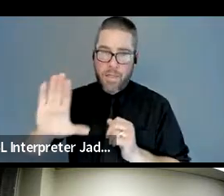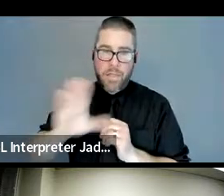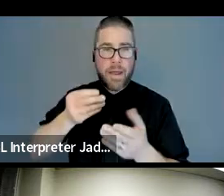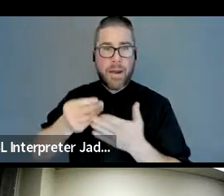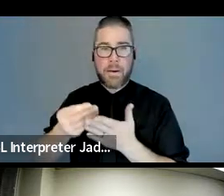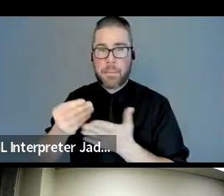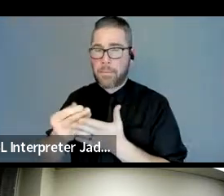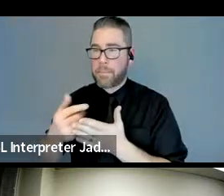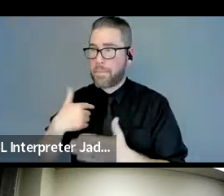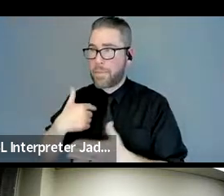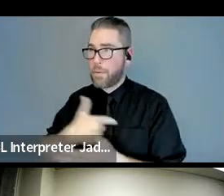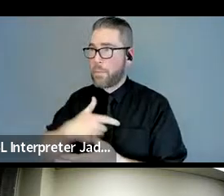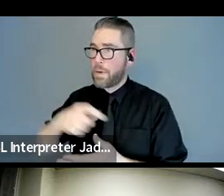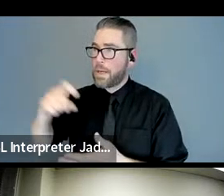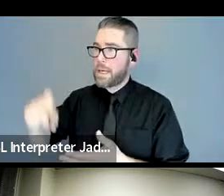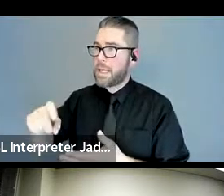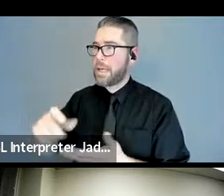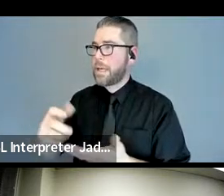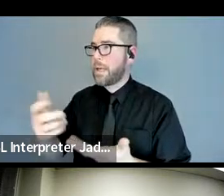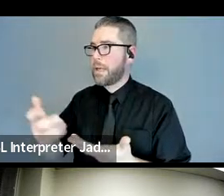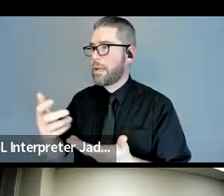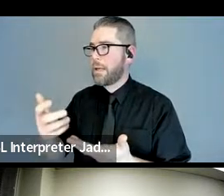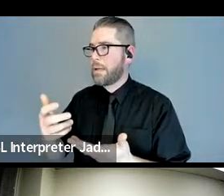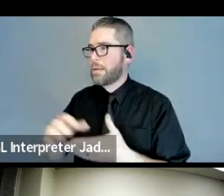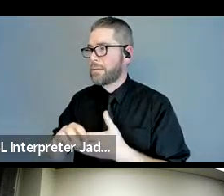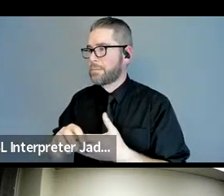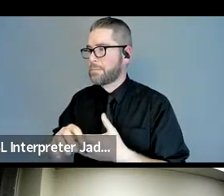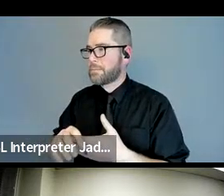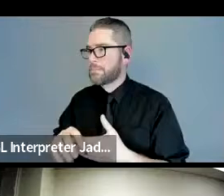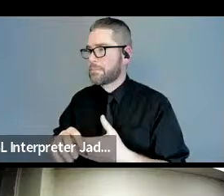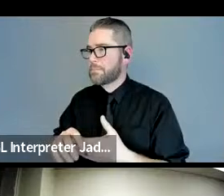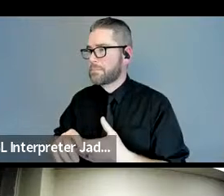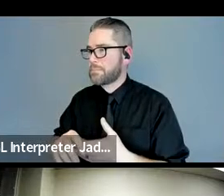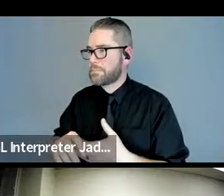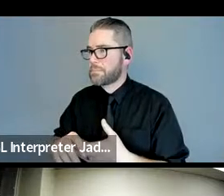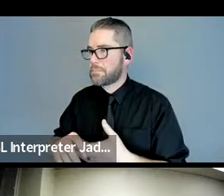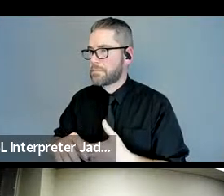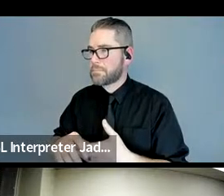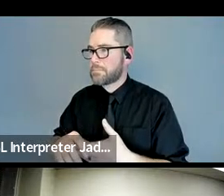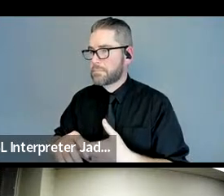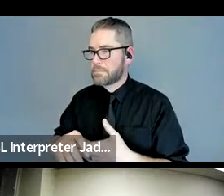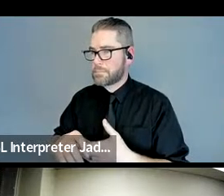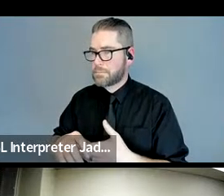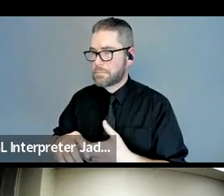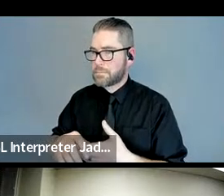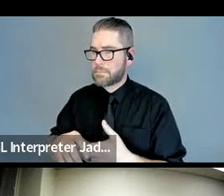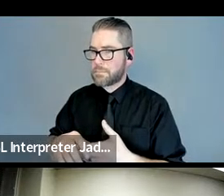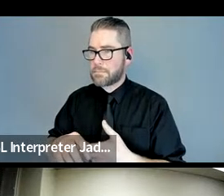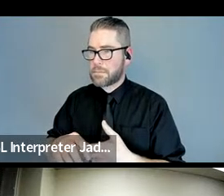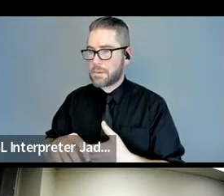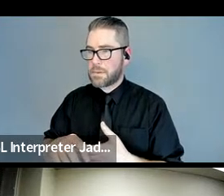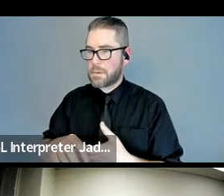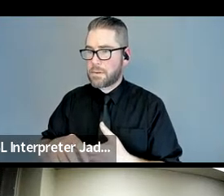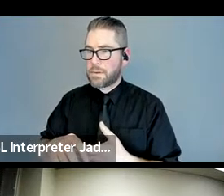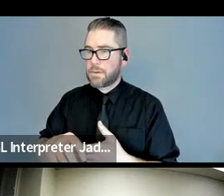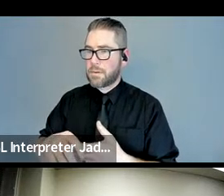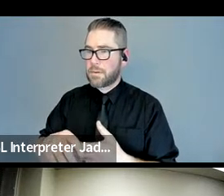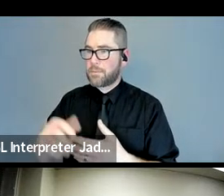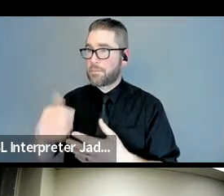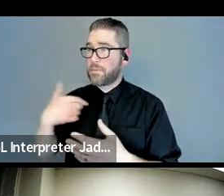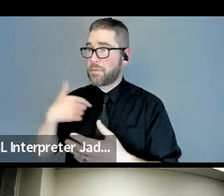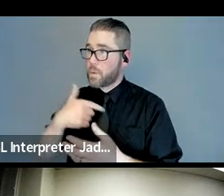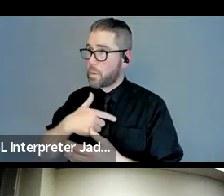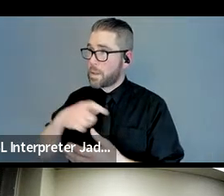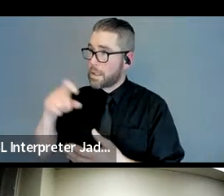the money that's needed to get the thing going as we proceed throughout